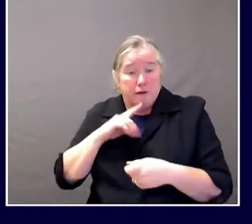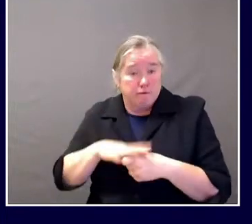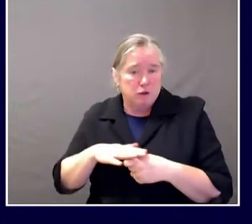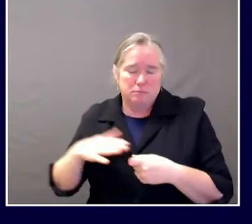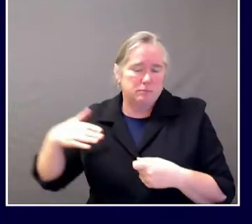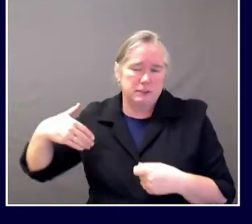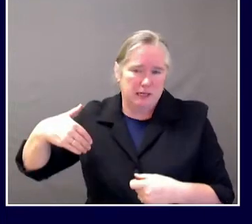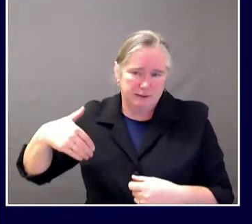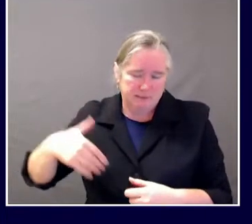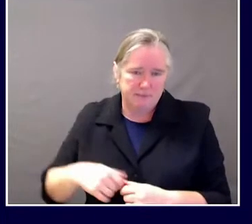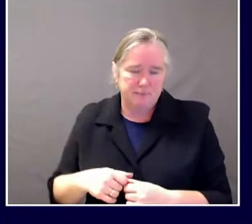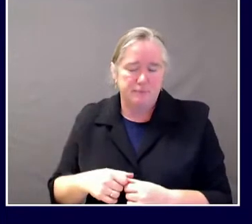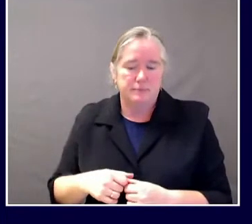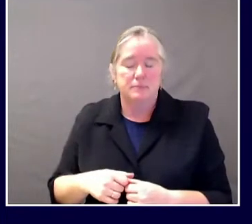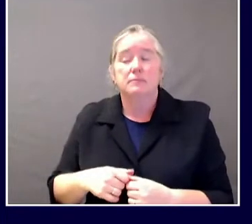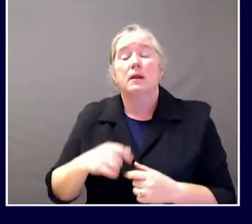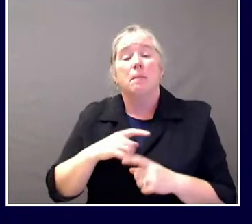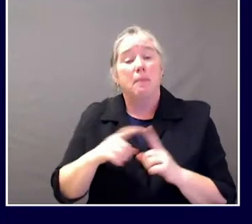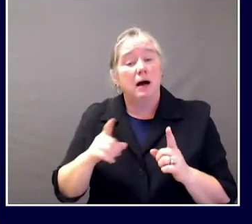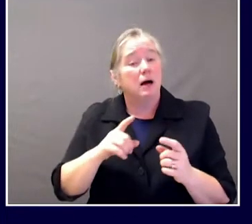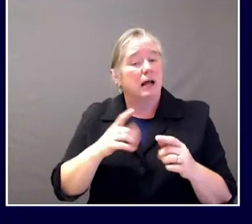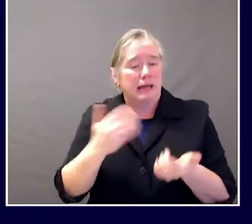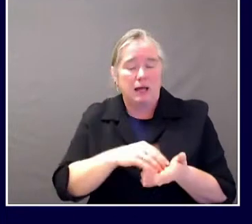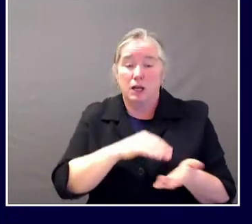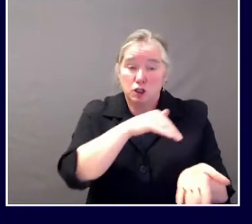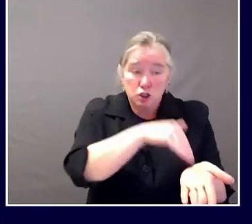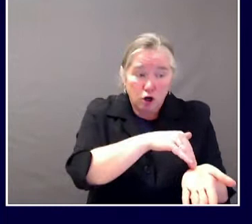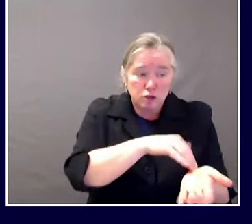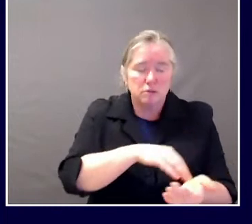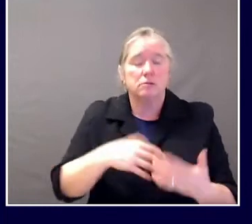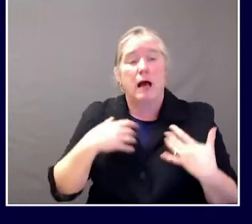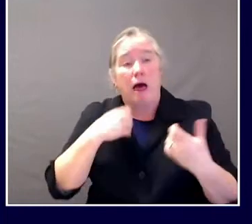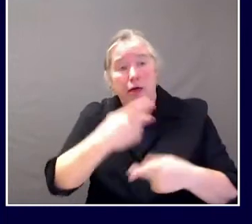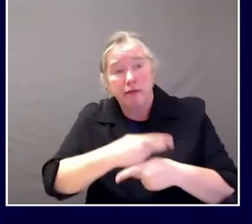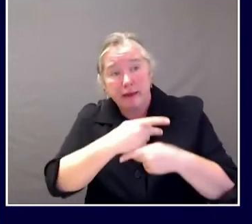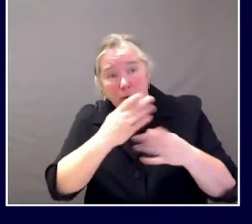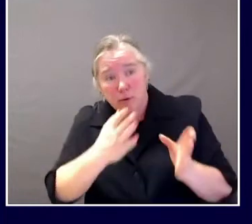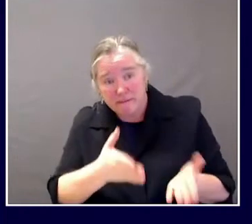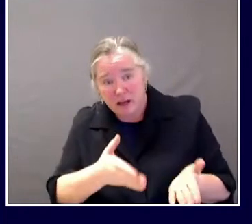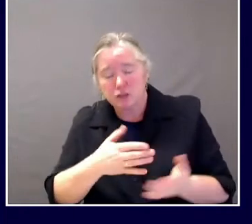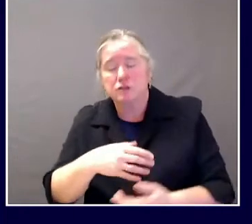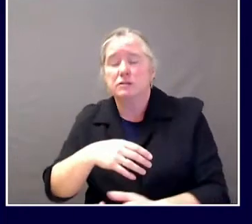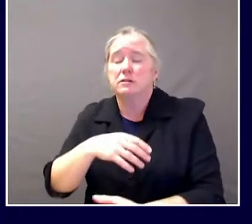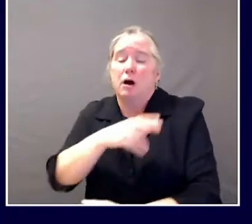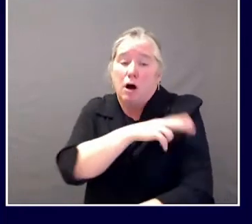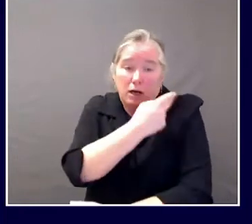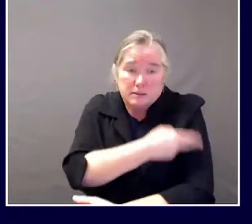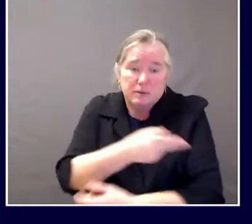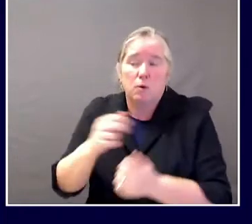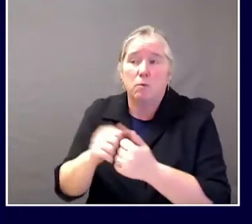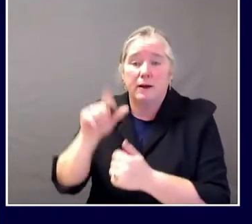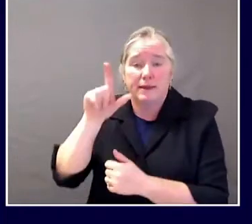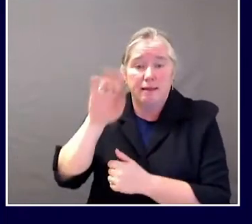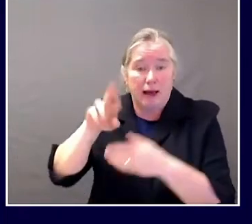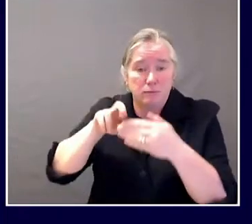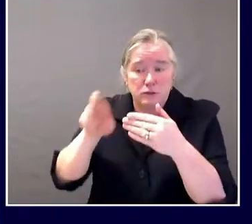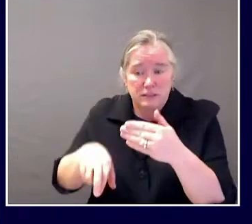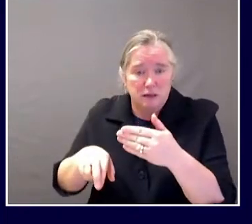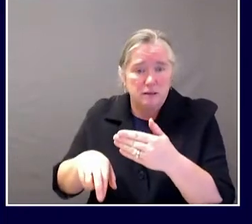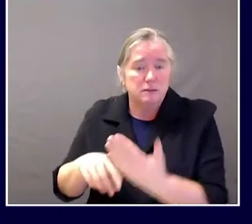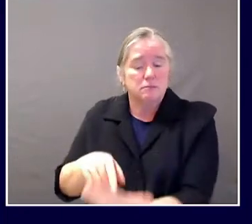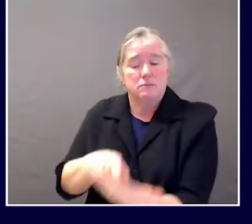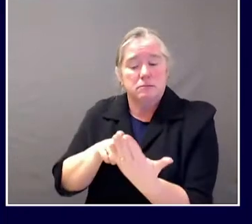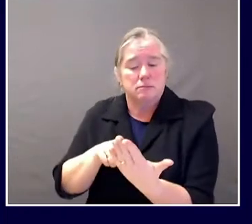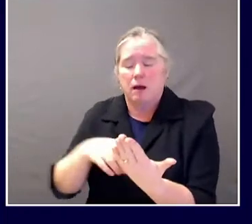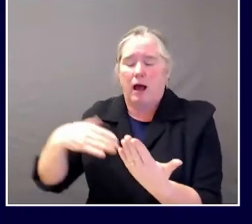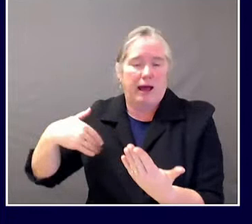reports from any healthcare providers, you know, with lab tests attached and proof of vaccination attached. So